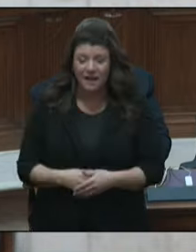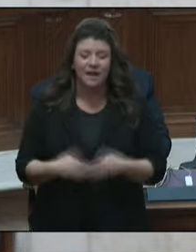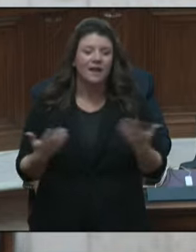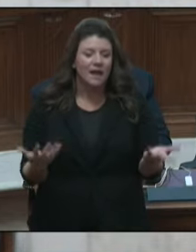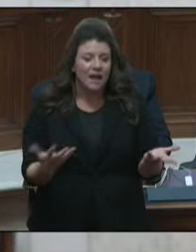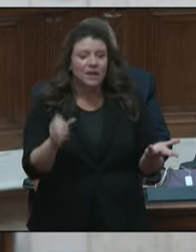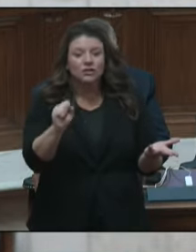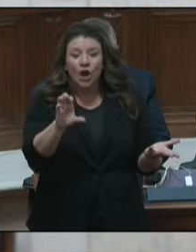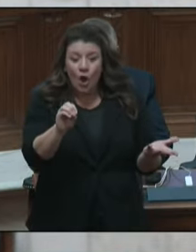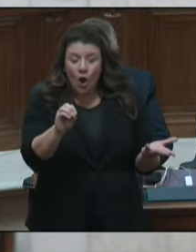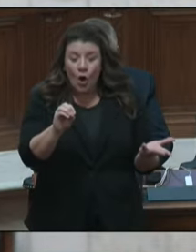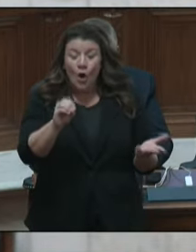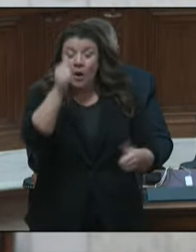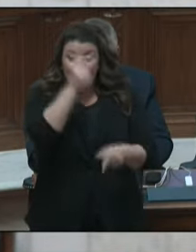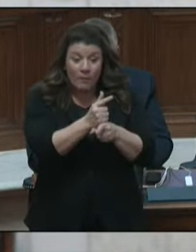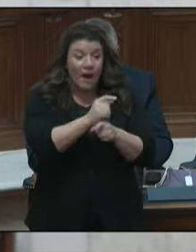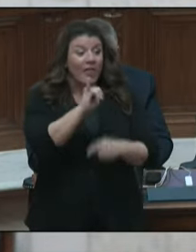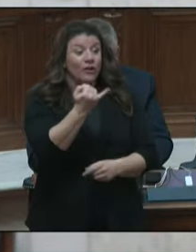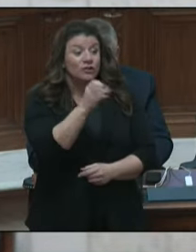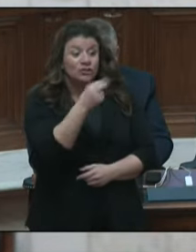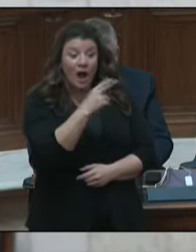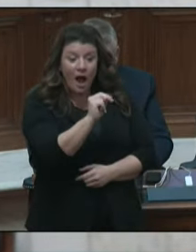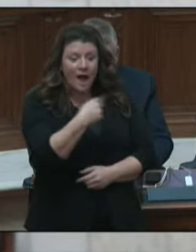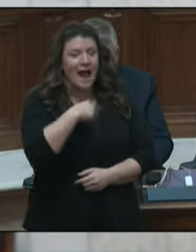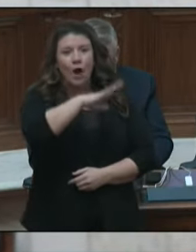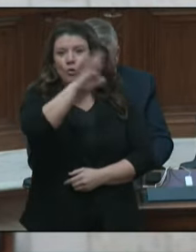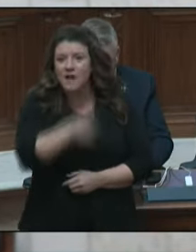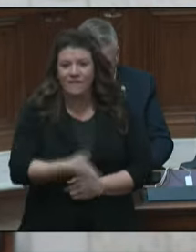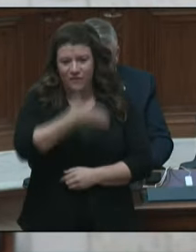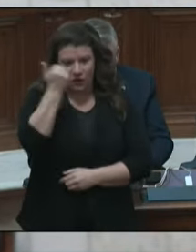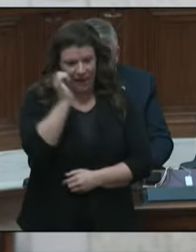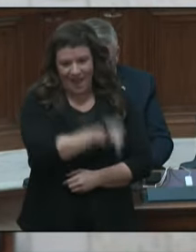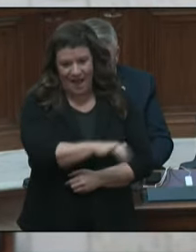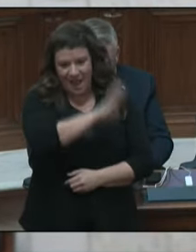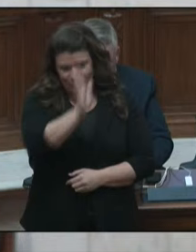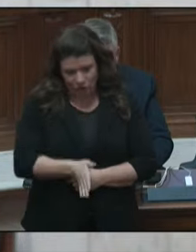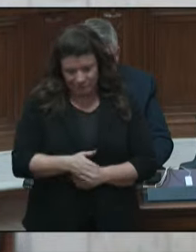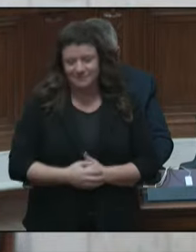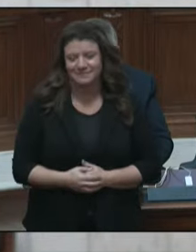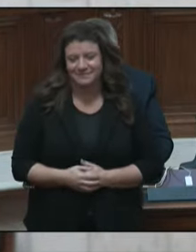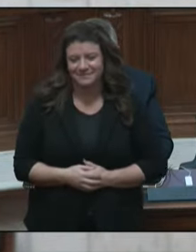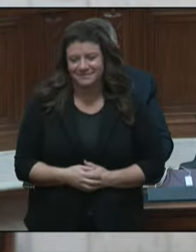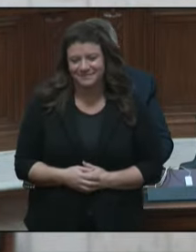So anyway, Brother John, I'll never forget that.